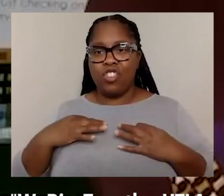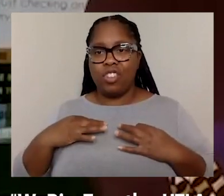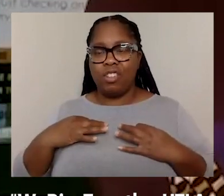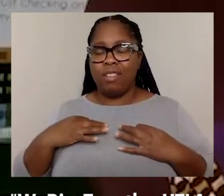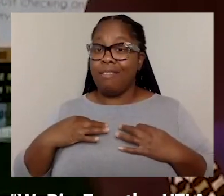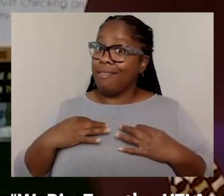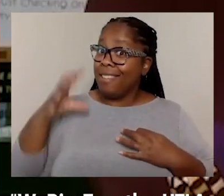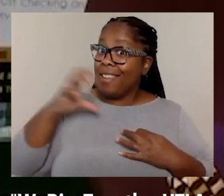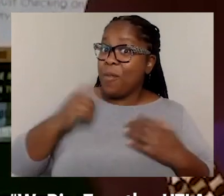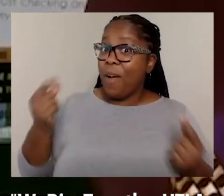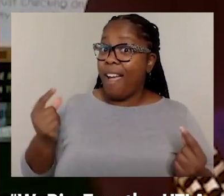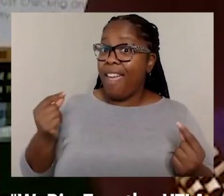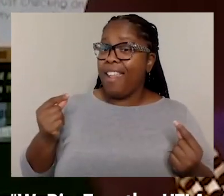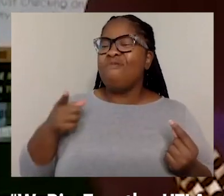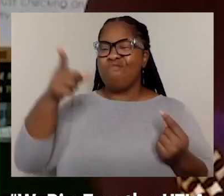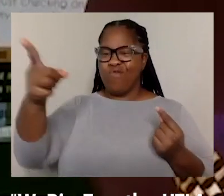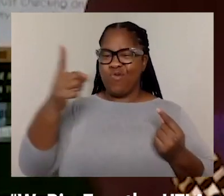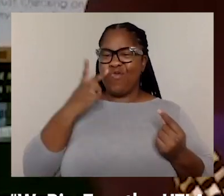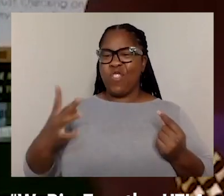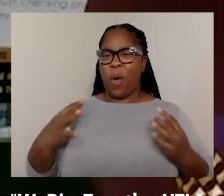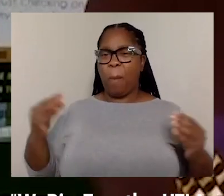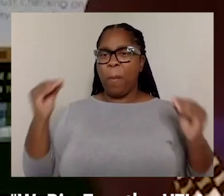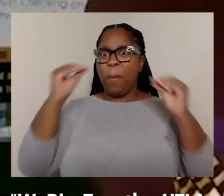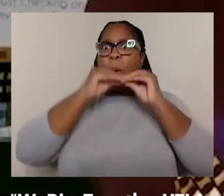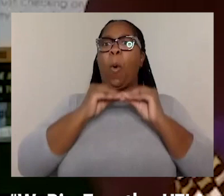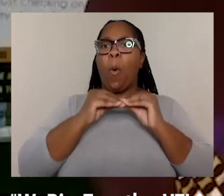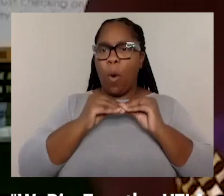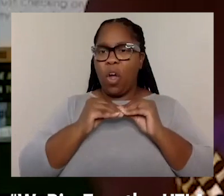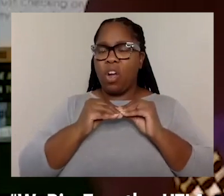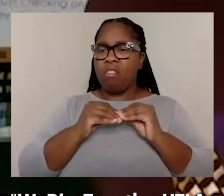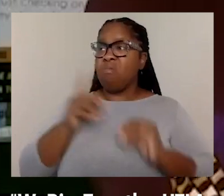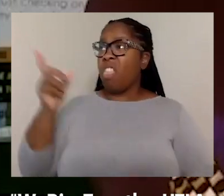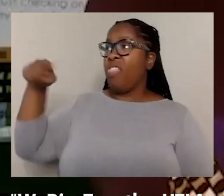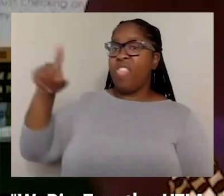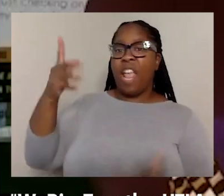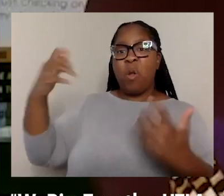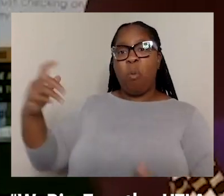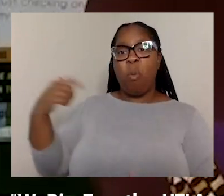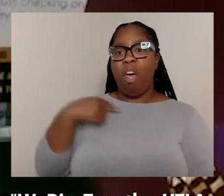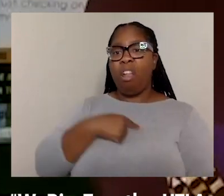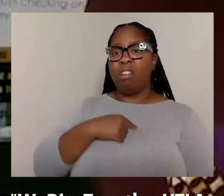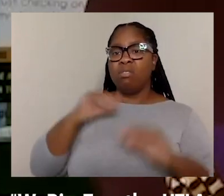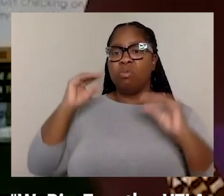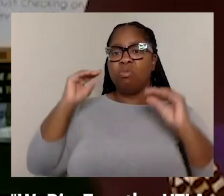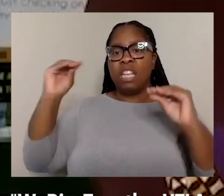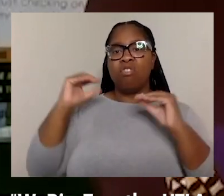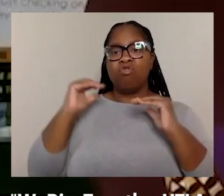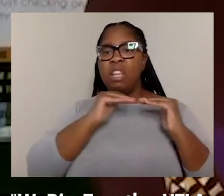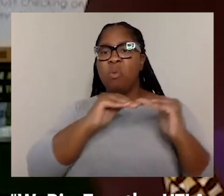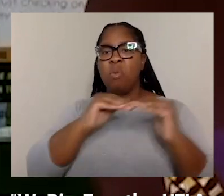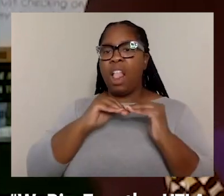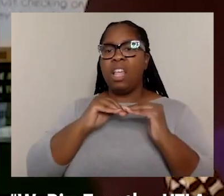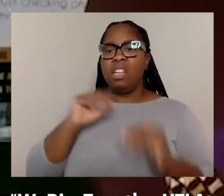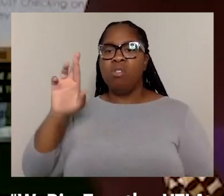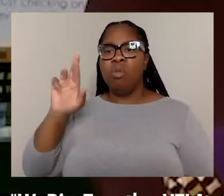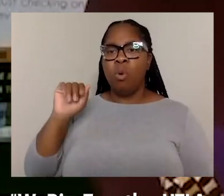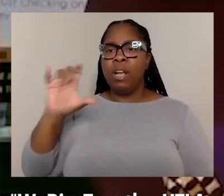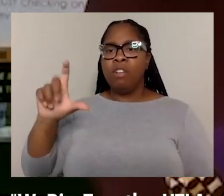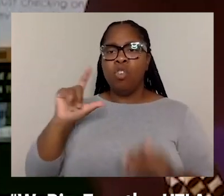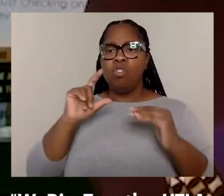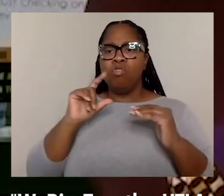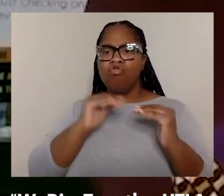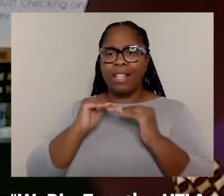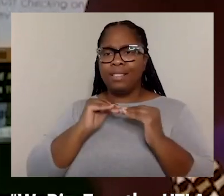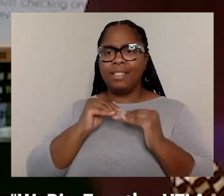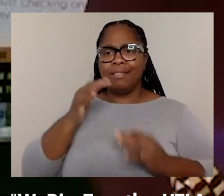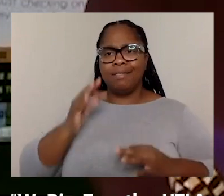more. They want to stop us from teaching equality and racial justice. And